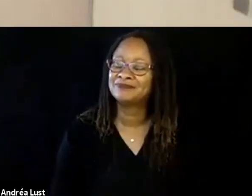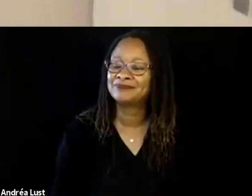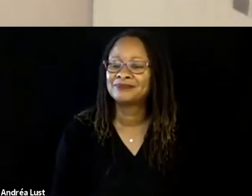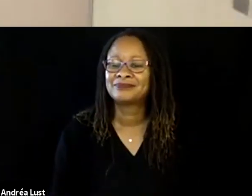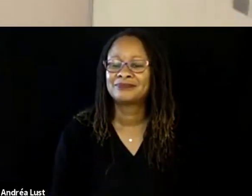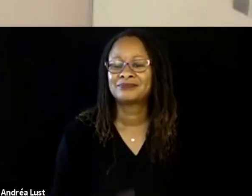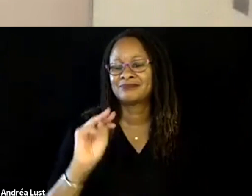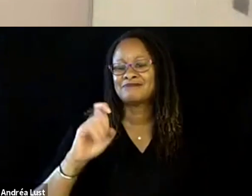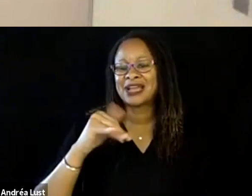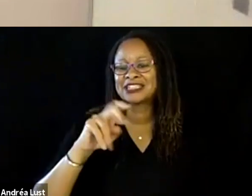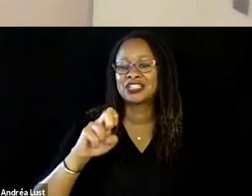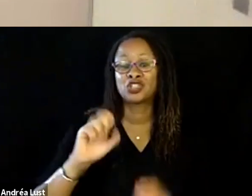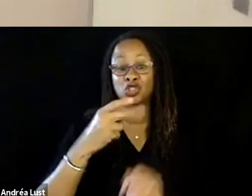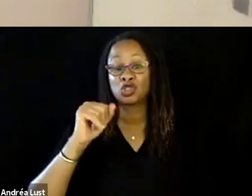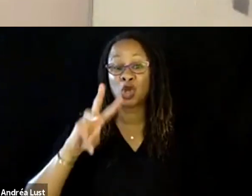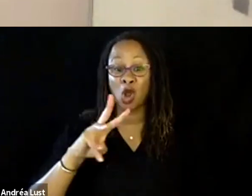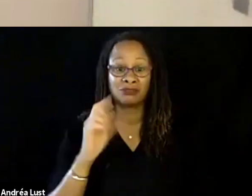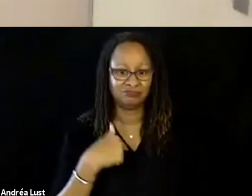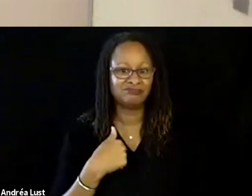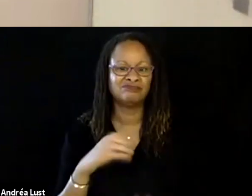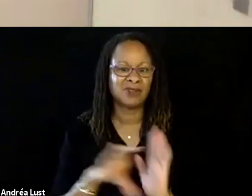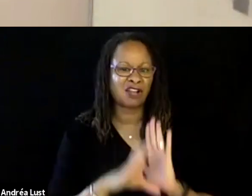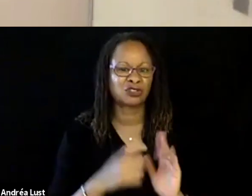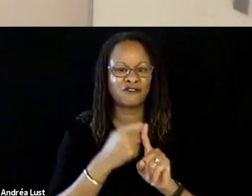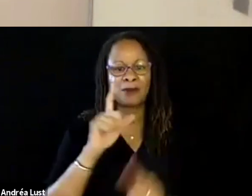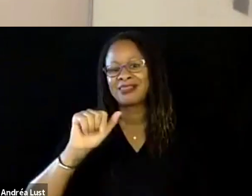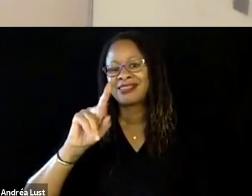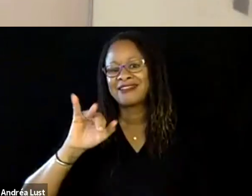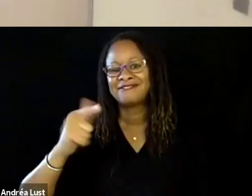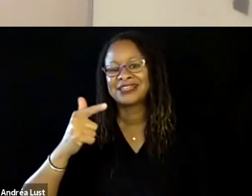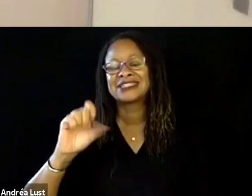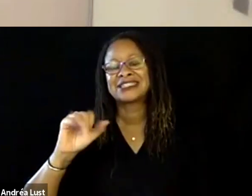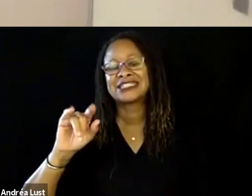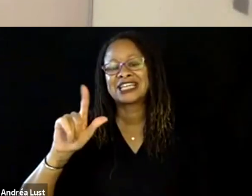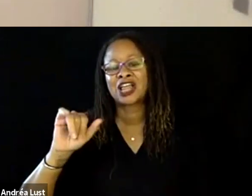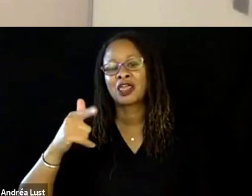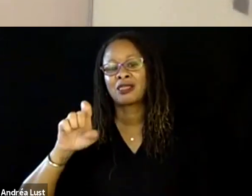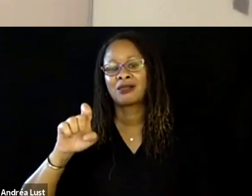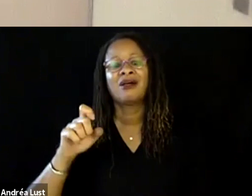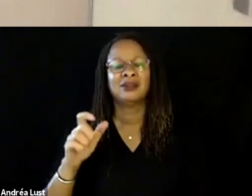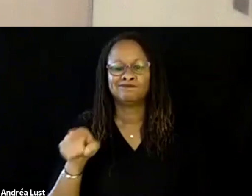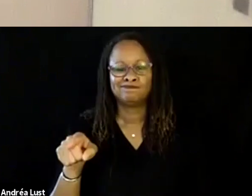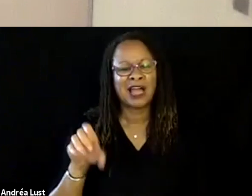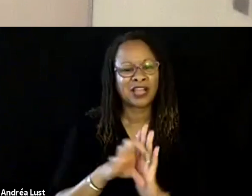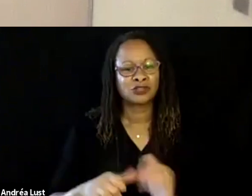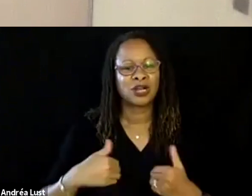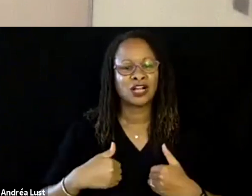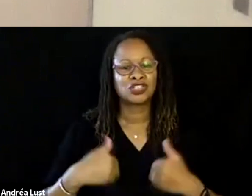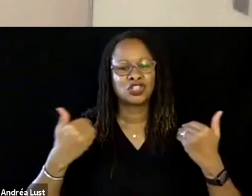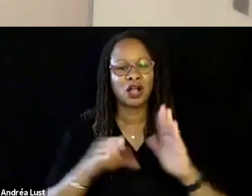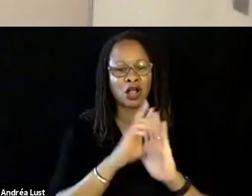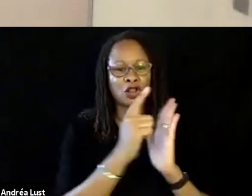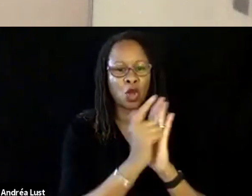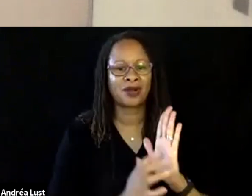Maxine Shaw was a character I played in Living Single, and she was a young lawyer. And it was just at the beginning of the